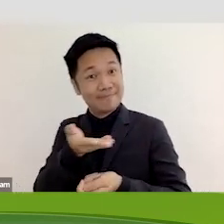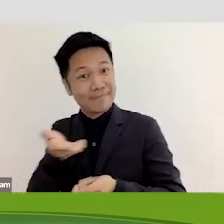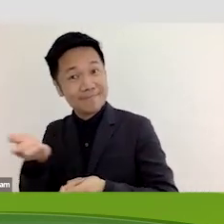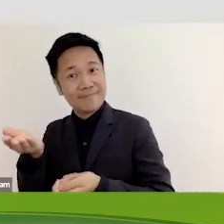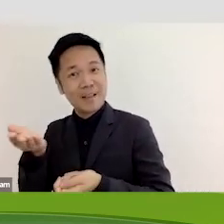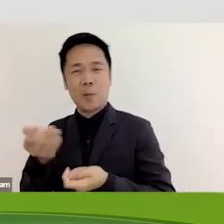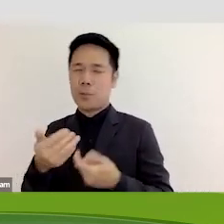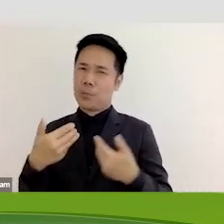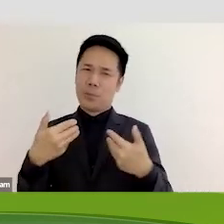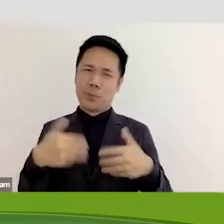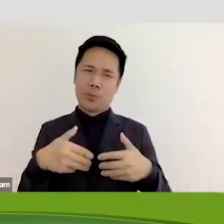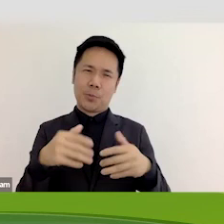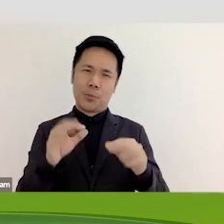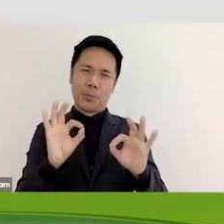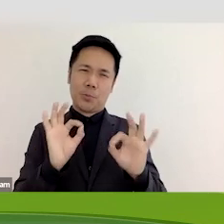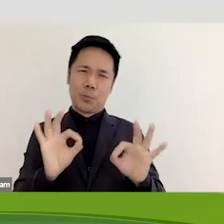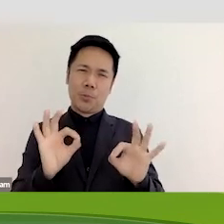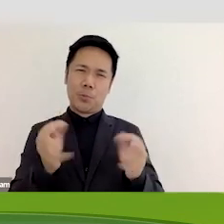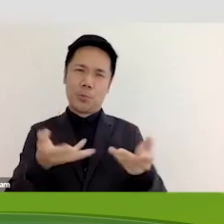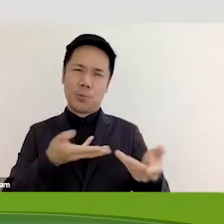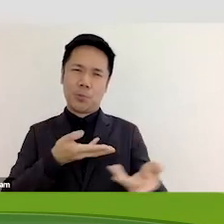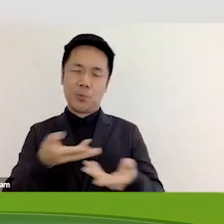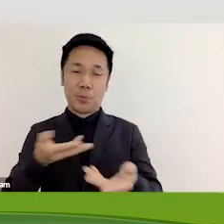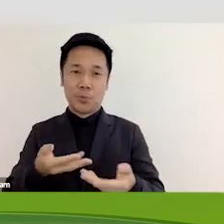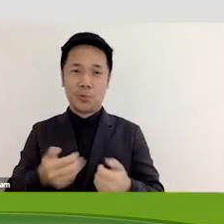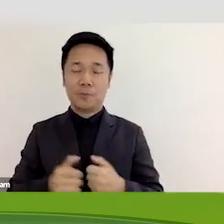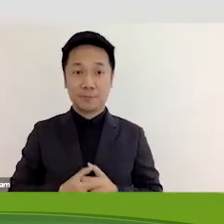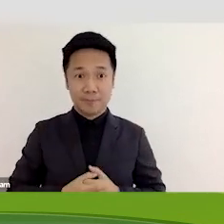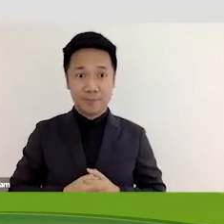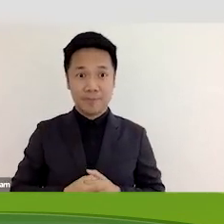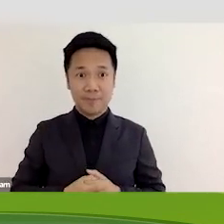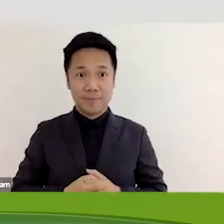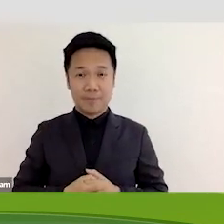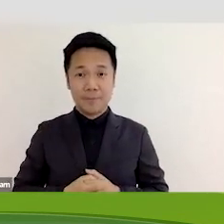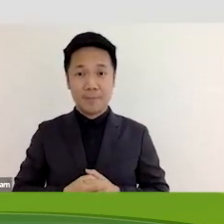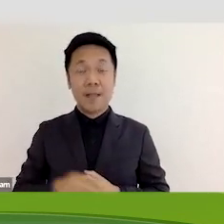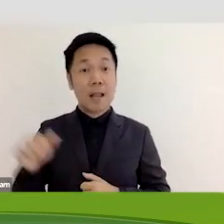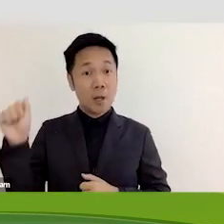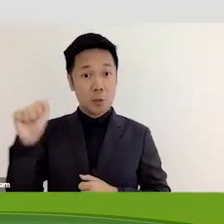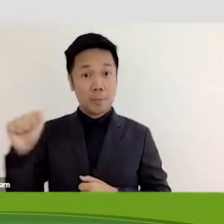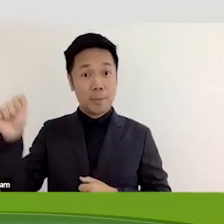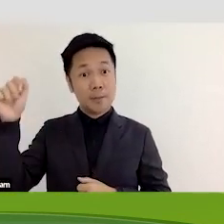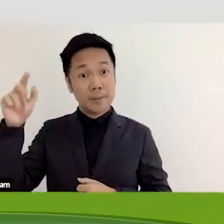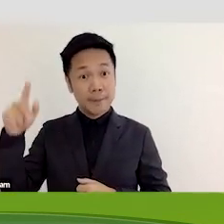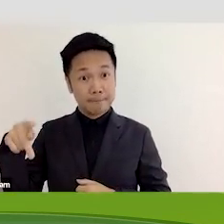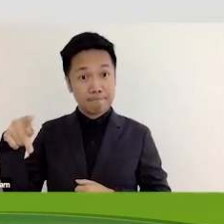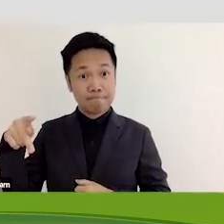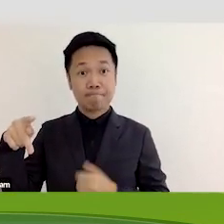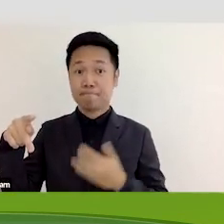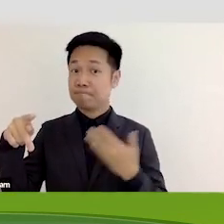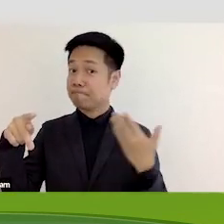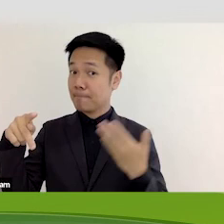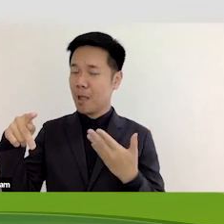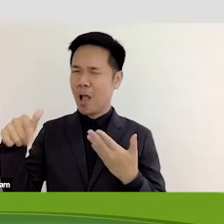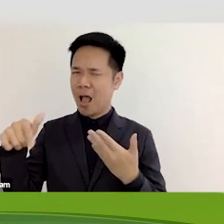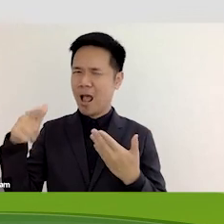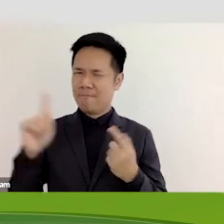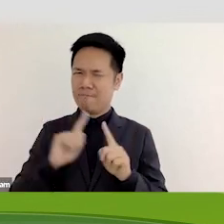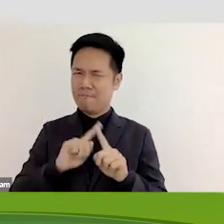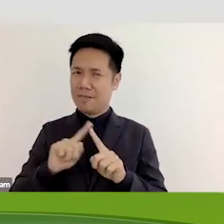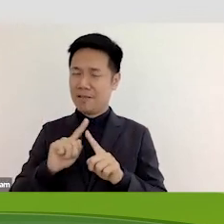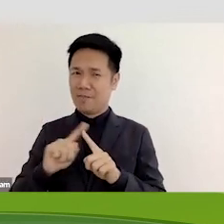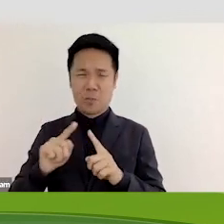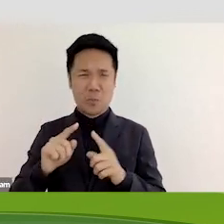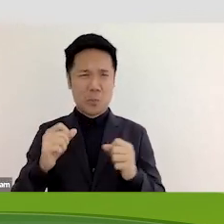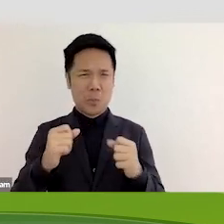highly constructive discussions. The Asia-Pacific region faces unique challenges in